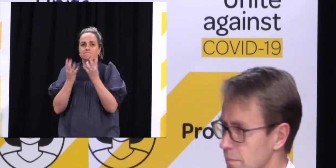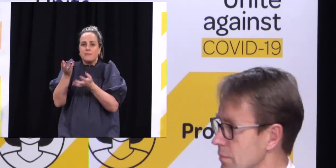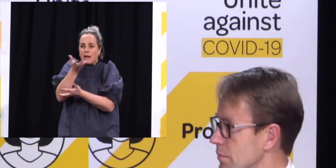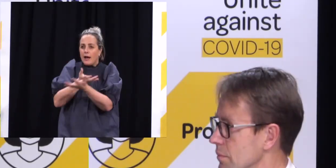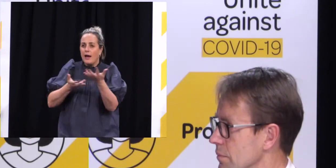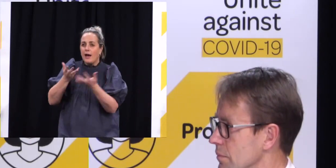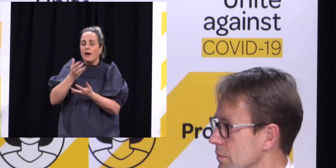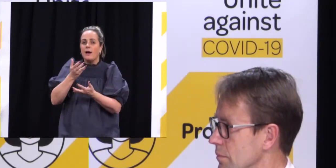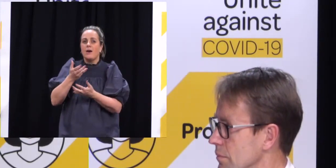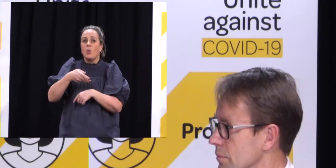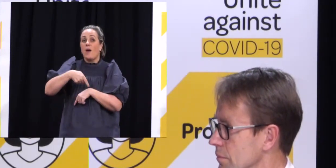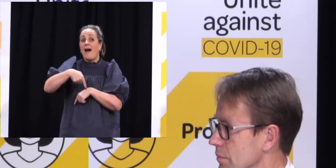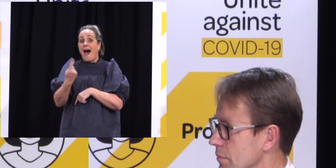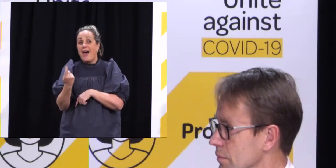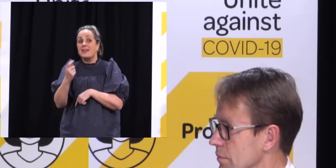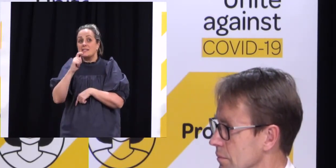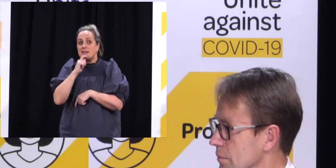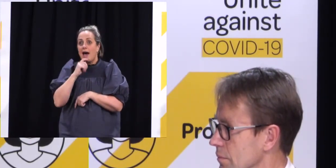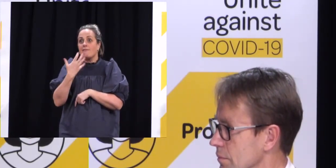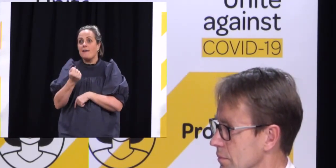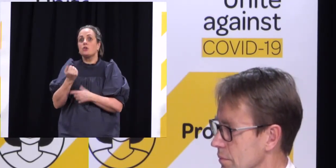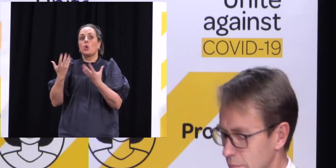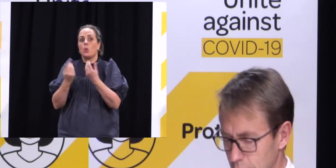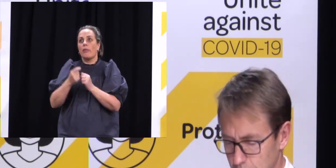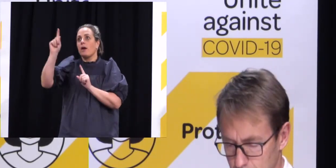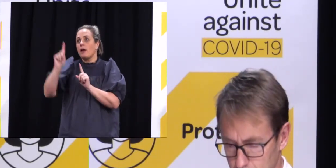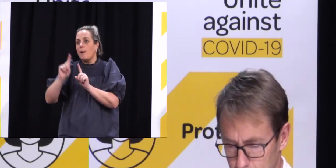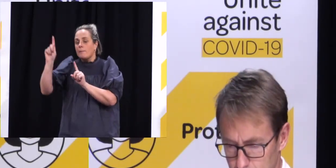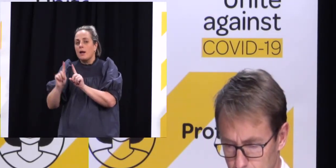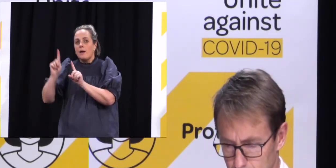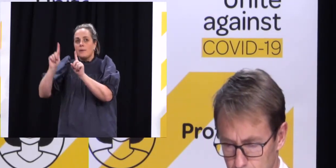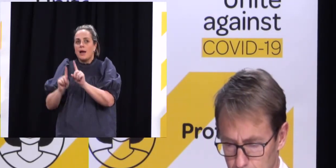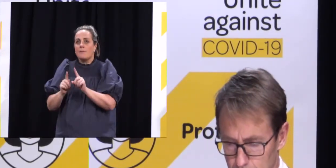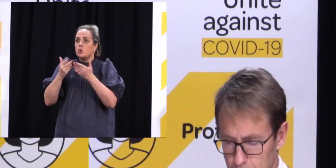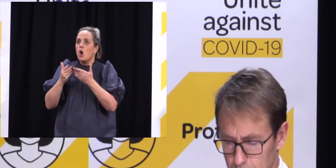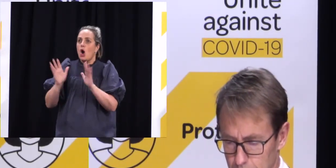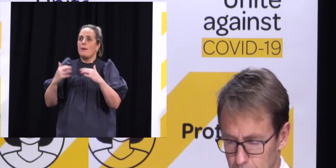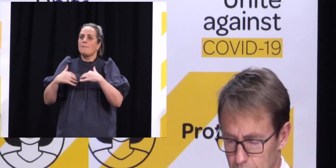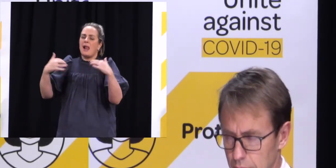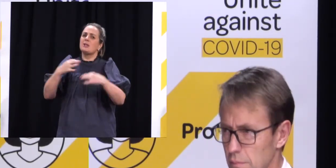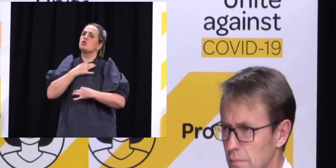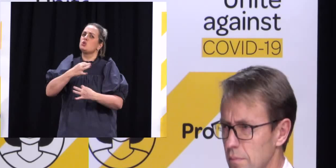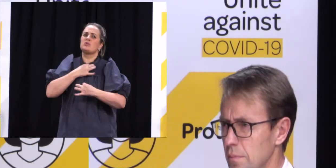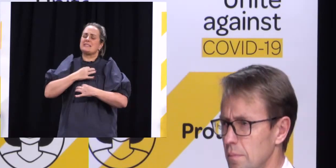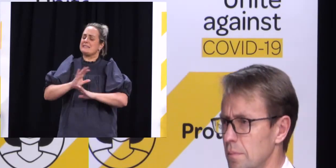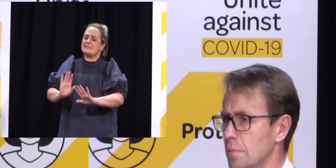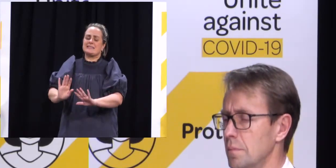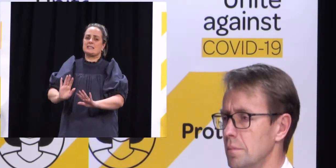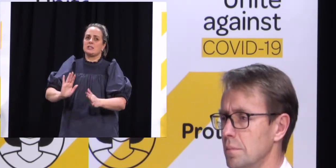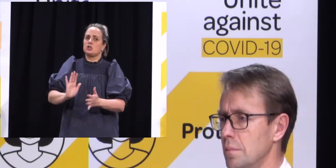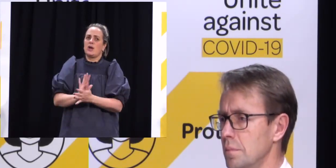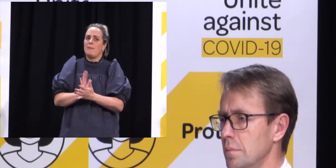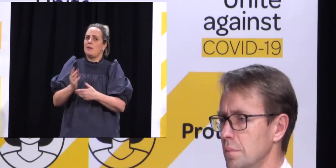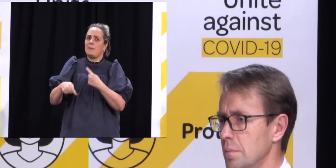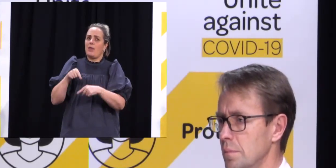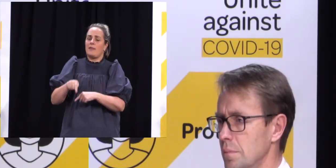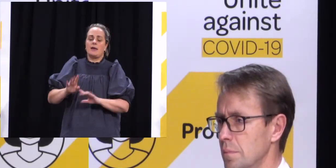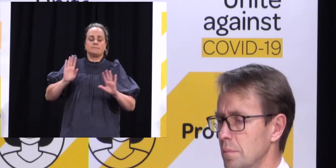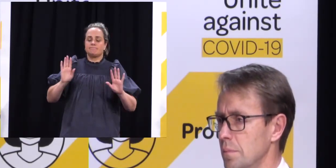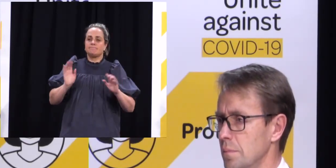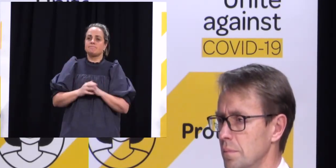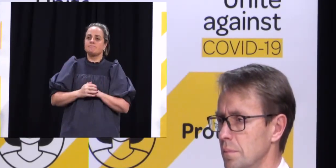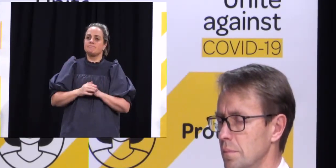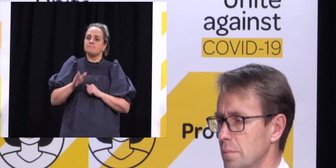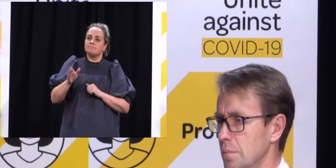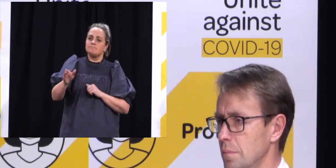other staff members would be required to come in order to facilitate the opening of Parliament. If the situation for Wellington goes south and